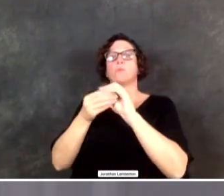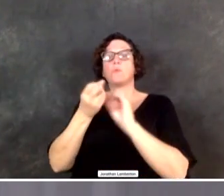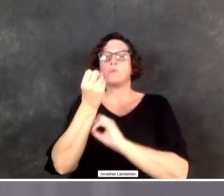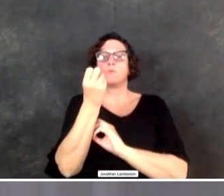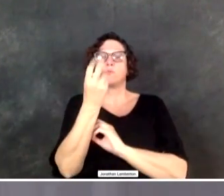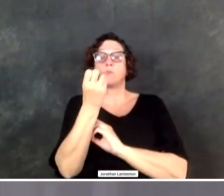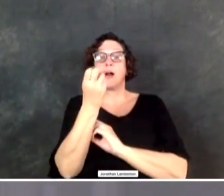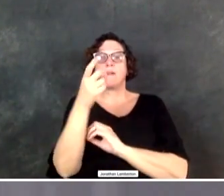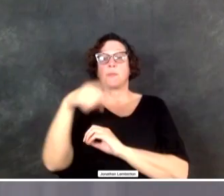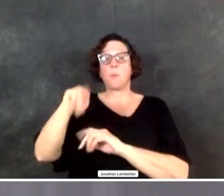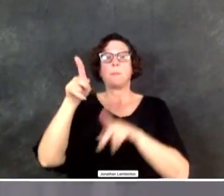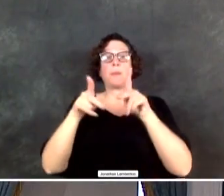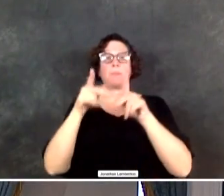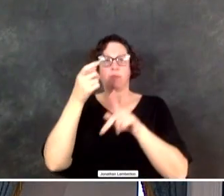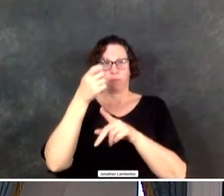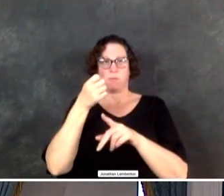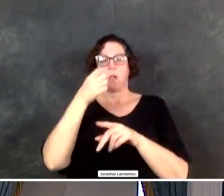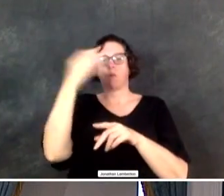negative.